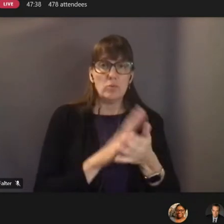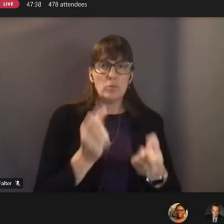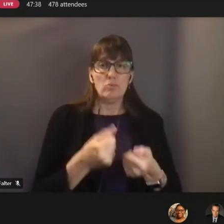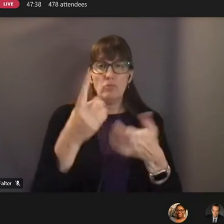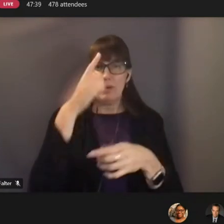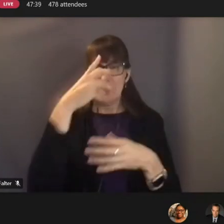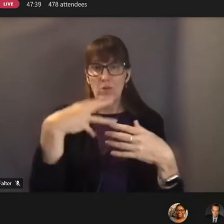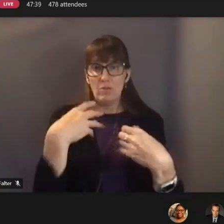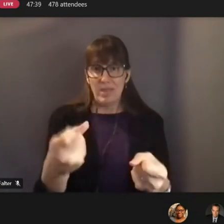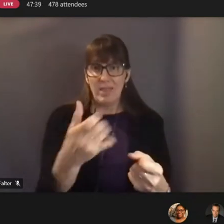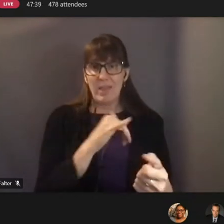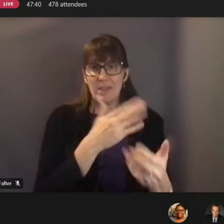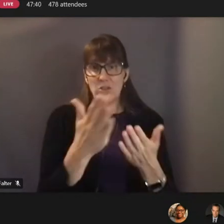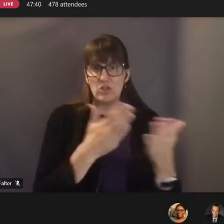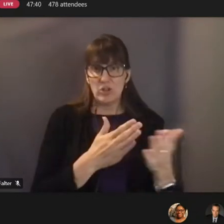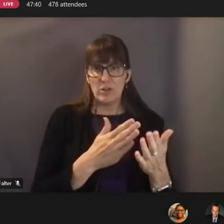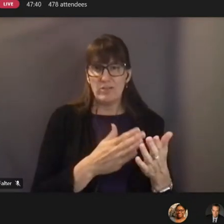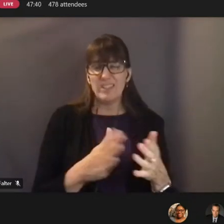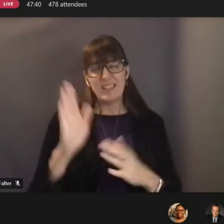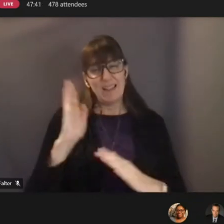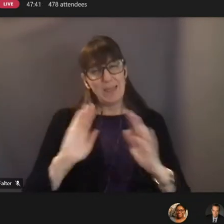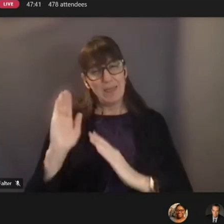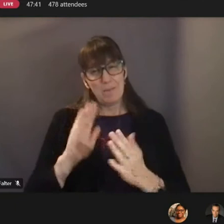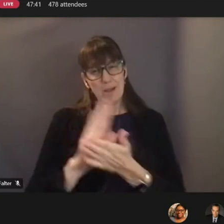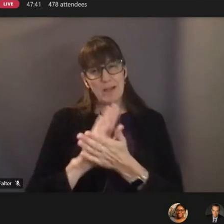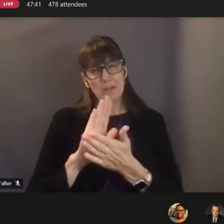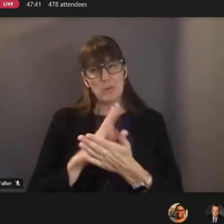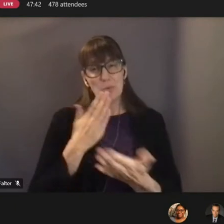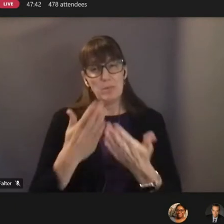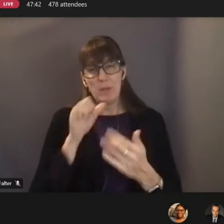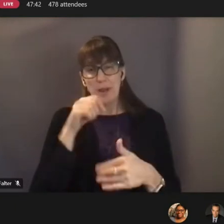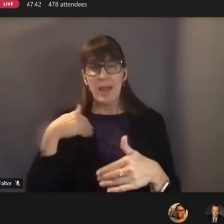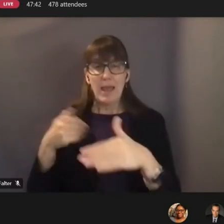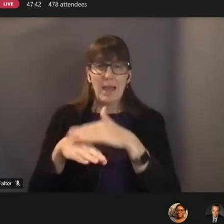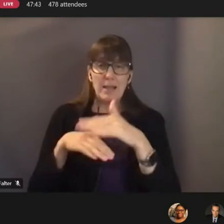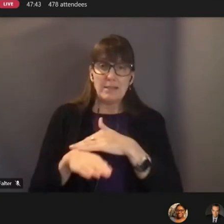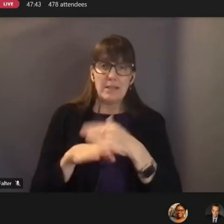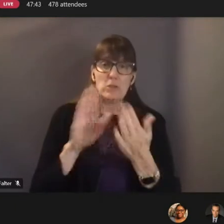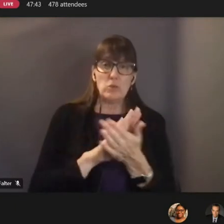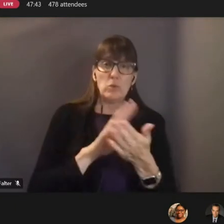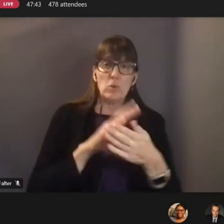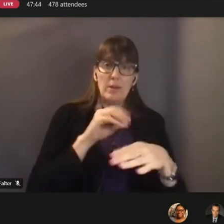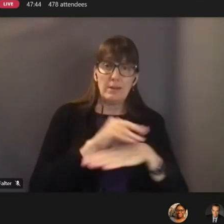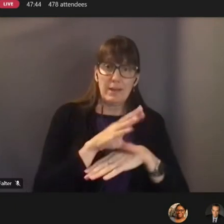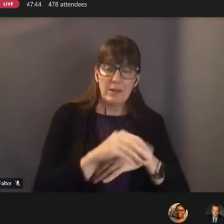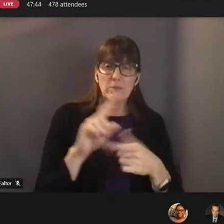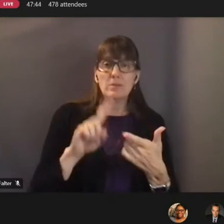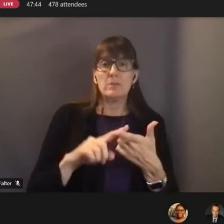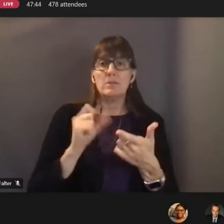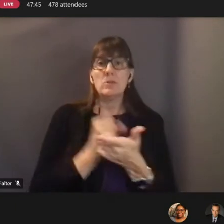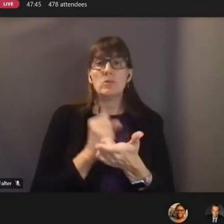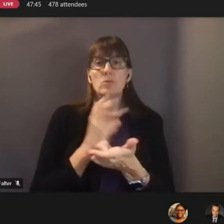historically have not had access to a school counselor, a school social worker, or a school-based health center.